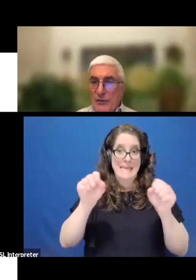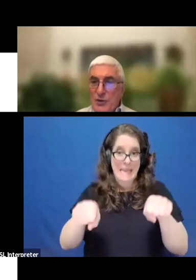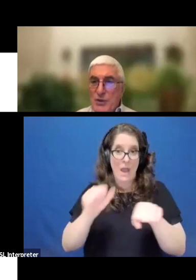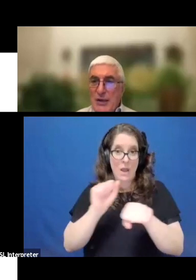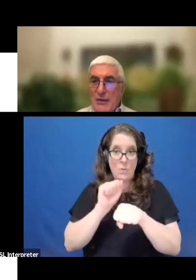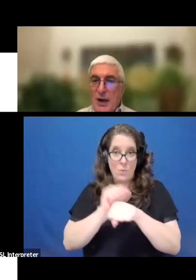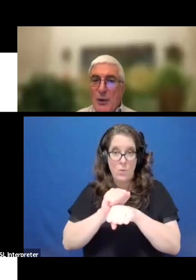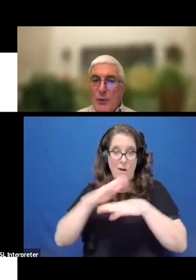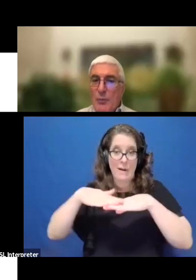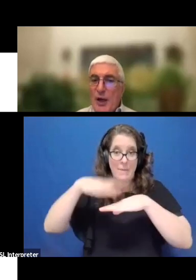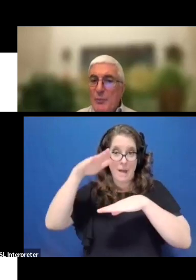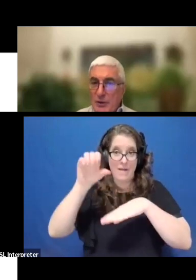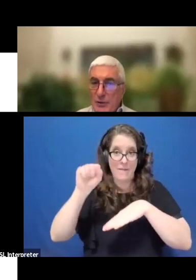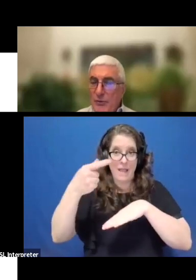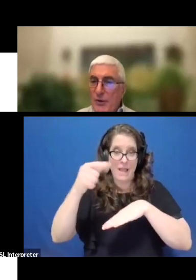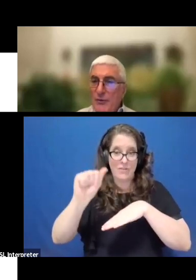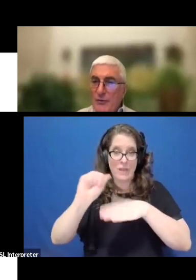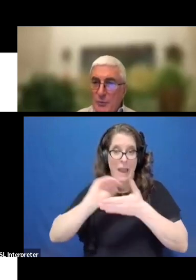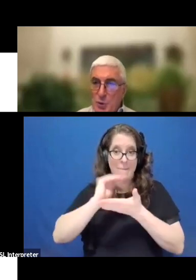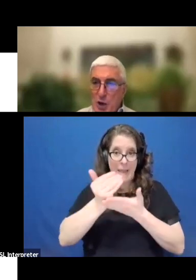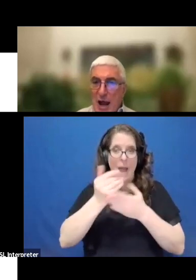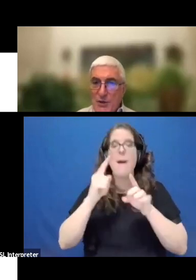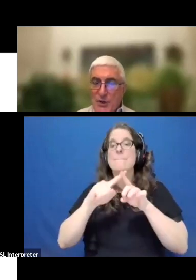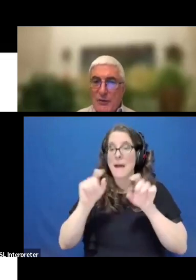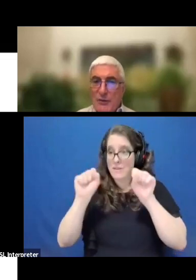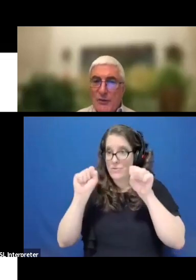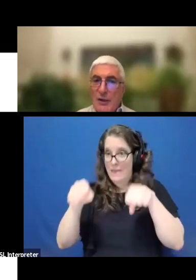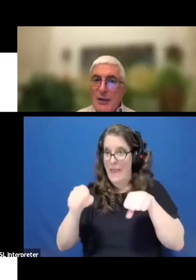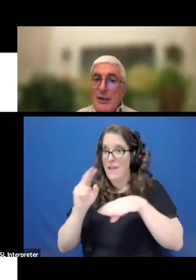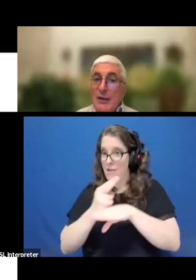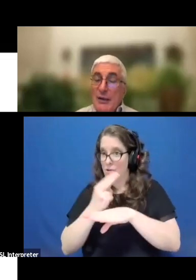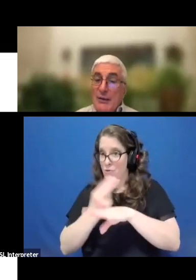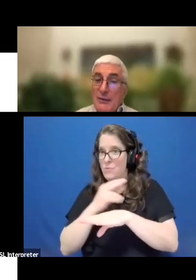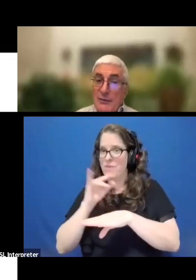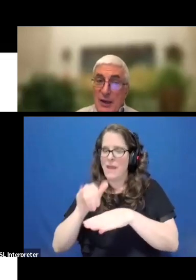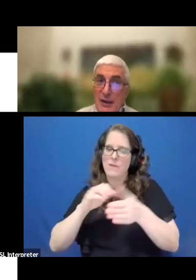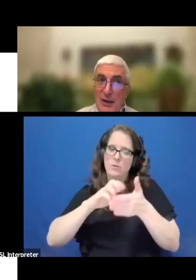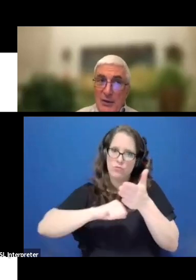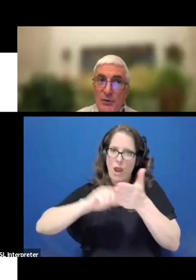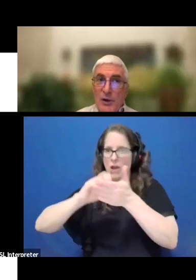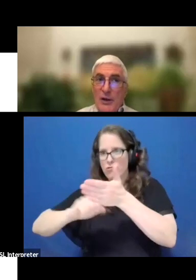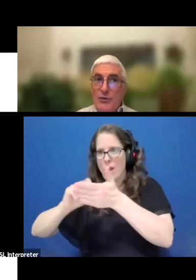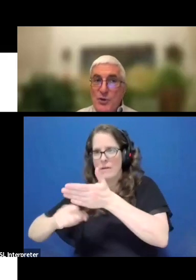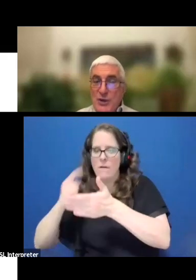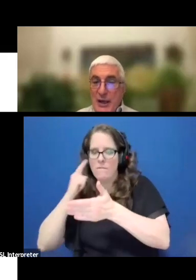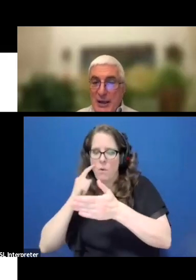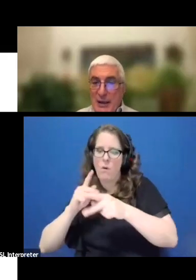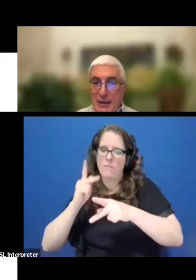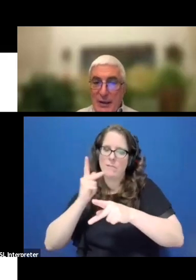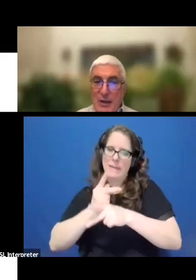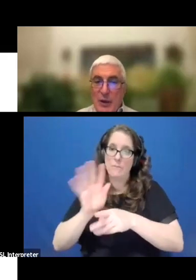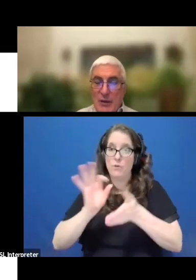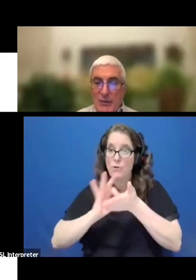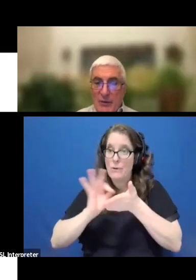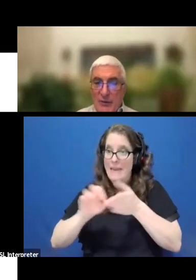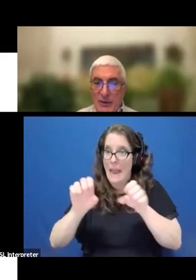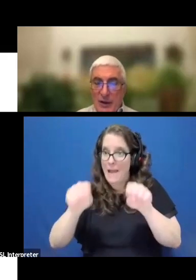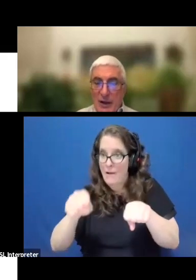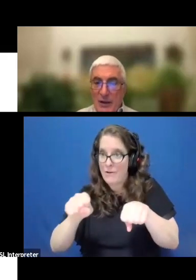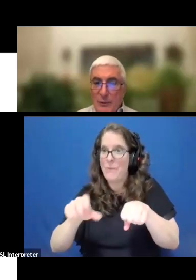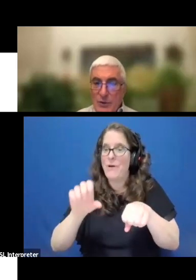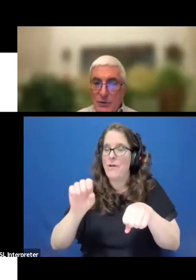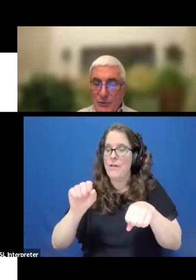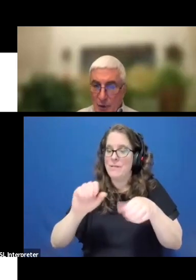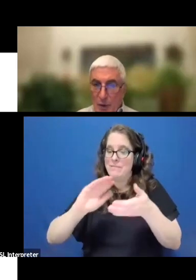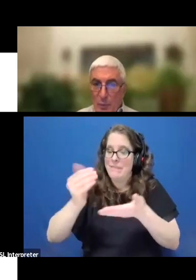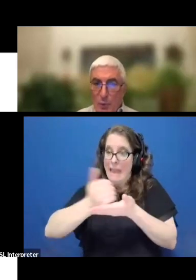the SGA dollar amount, but use these subtractions to stay under SGA and keep